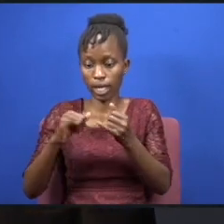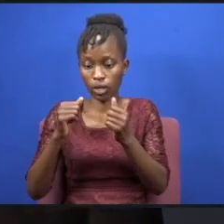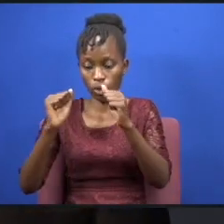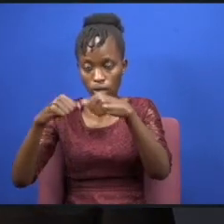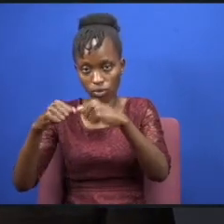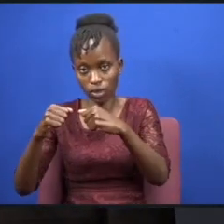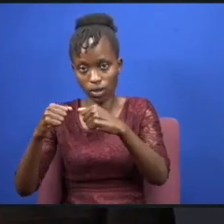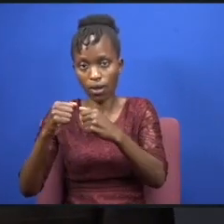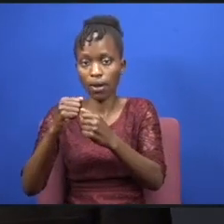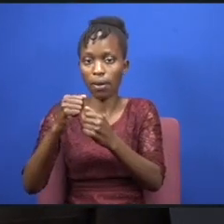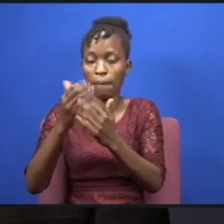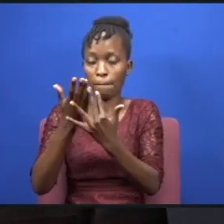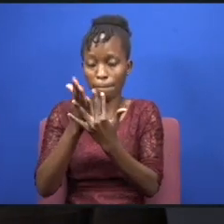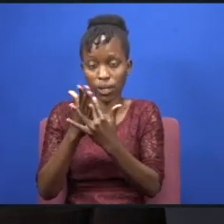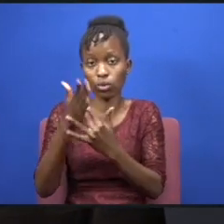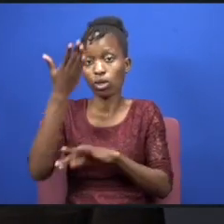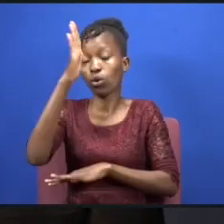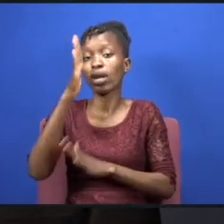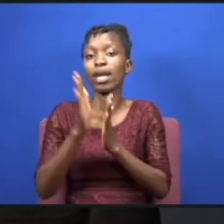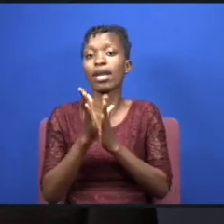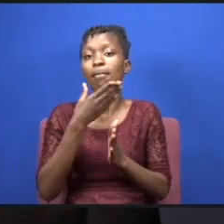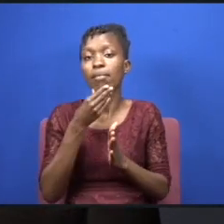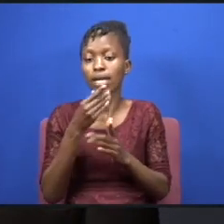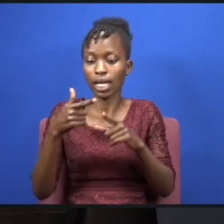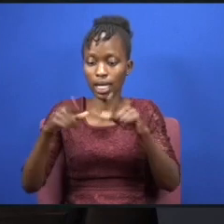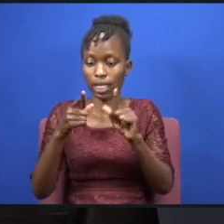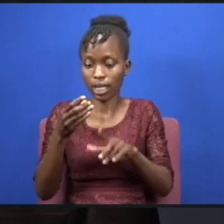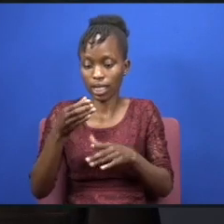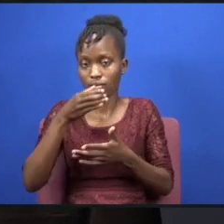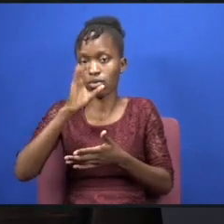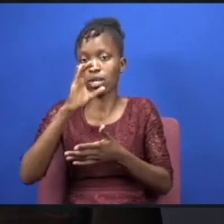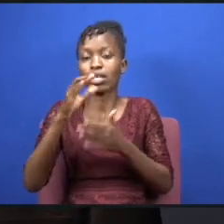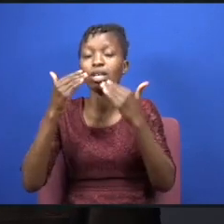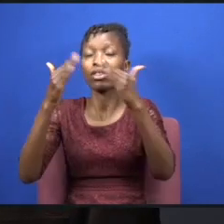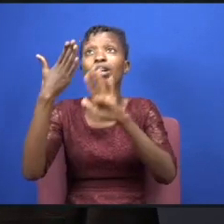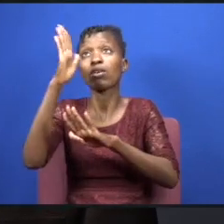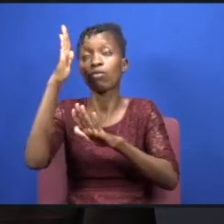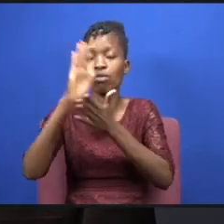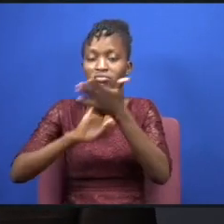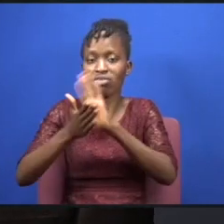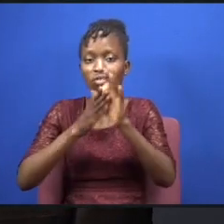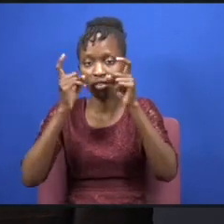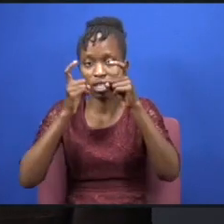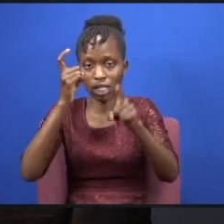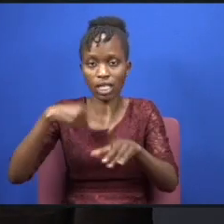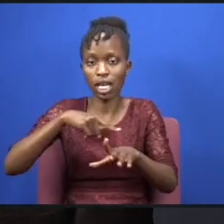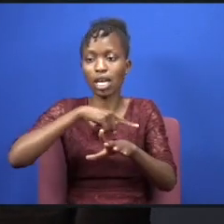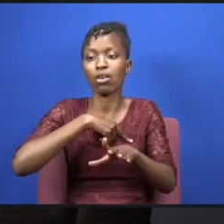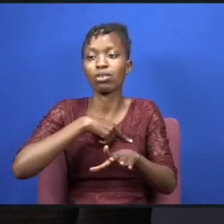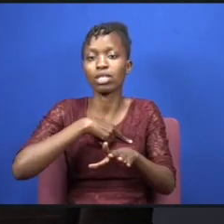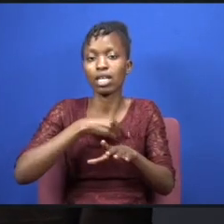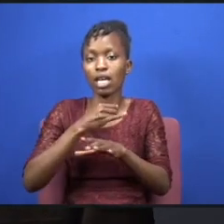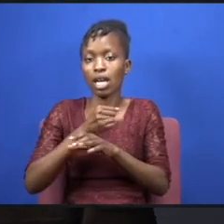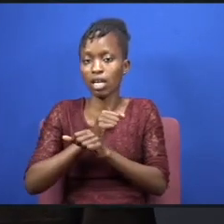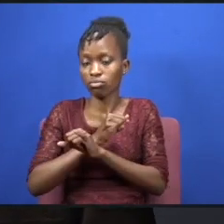new agreement between God and man. Let us partake as we thank God for the forgiveness of our sins and the washing away of